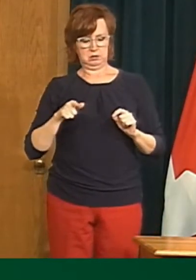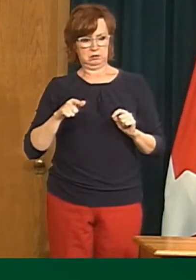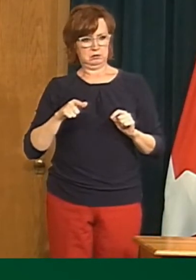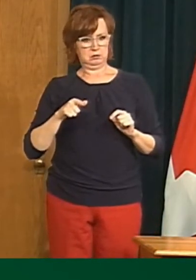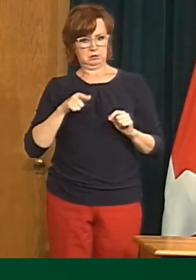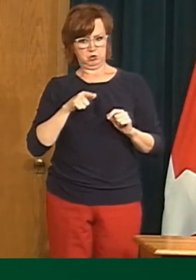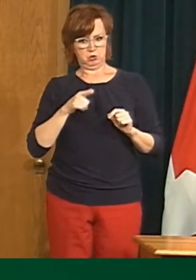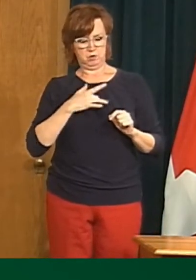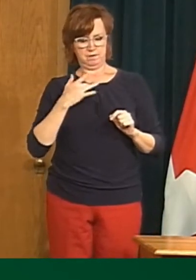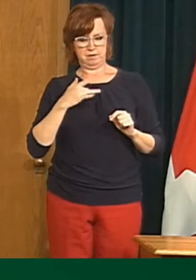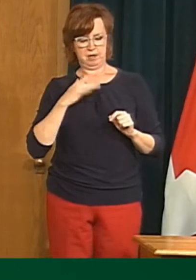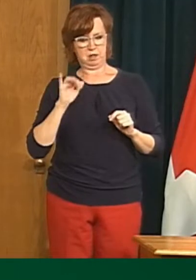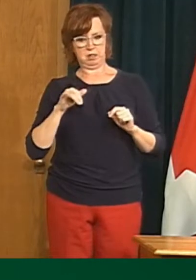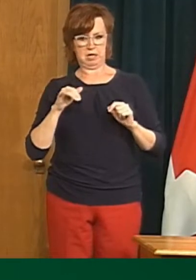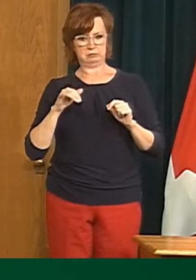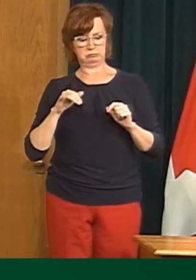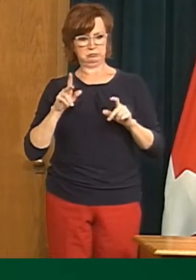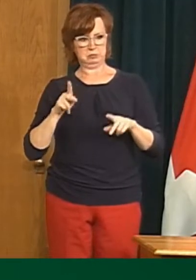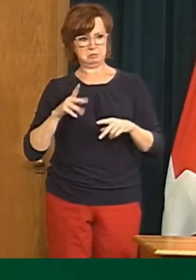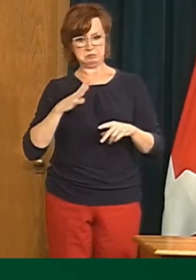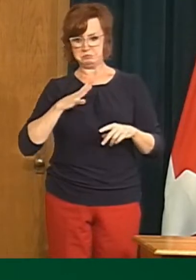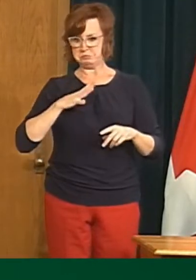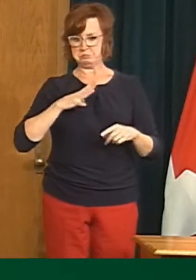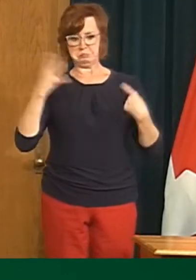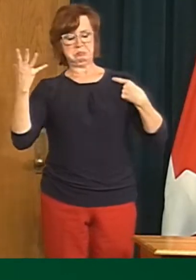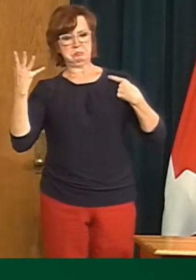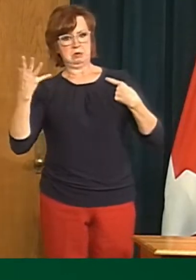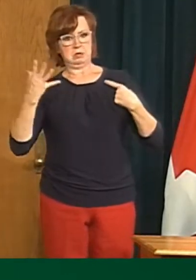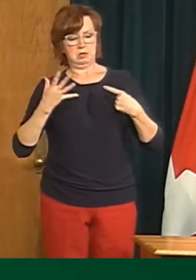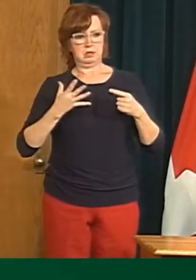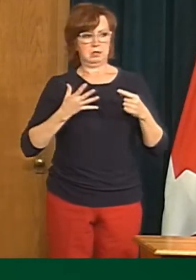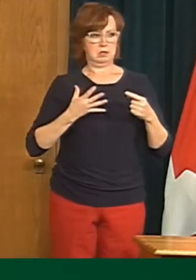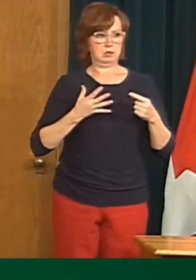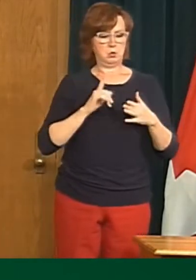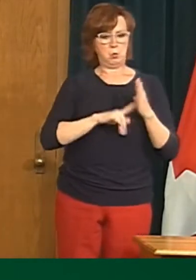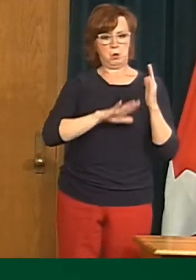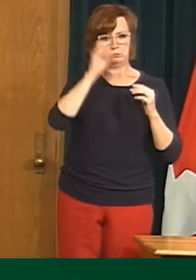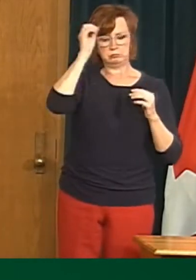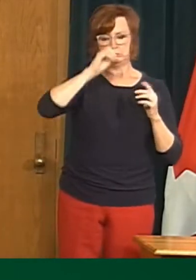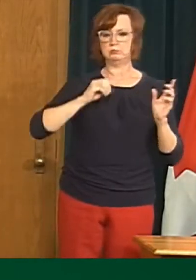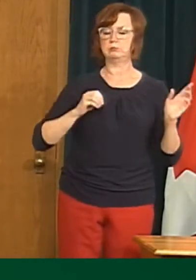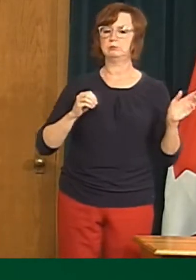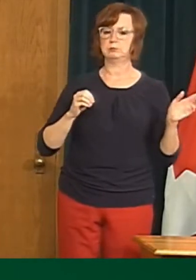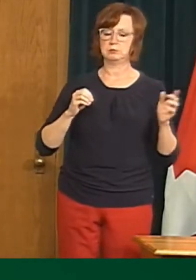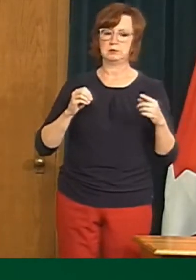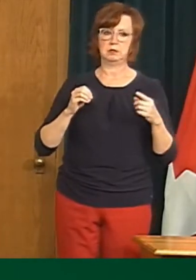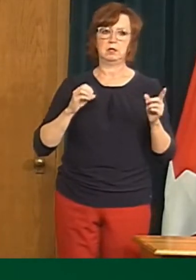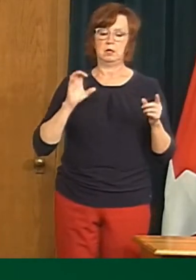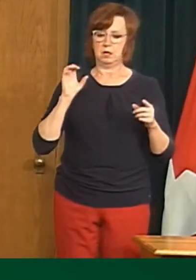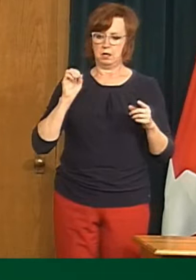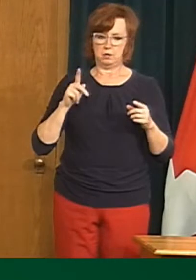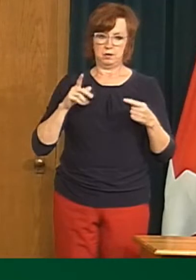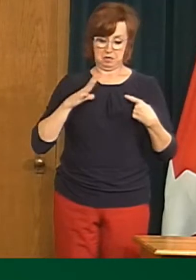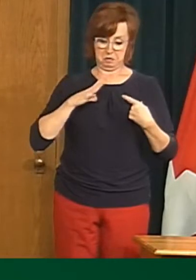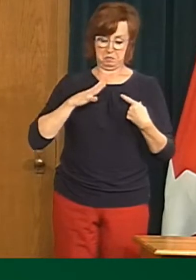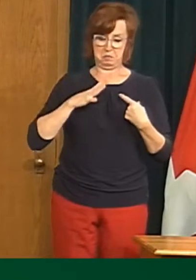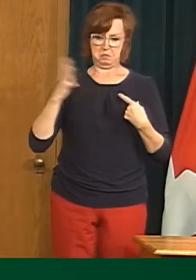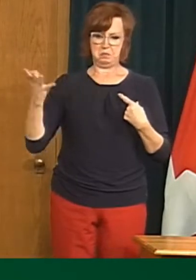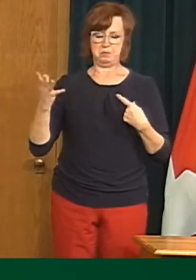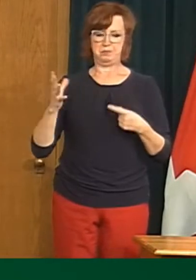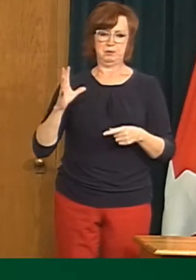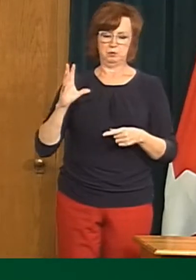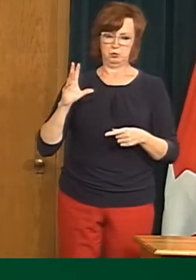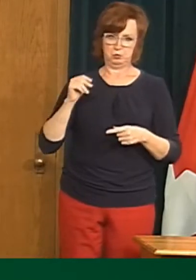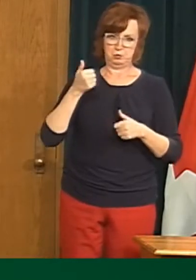just quickly say there's concern. There is some concern out there with respect to these closures, and I won't try to preclude as